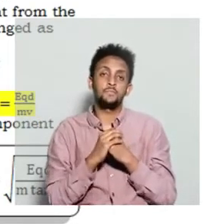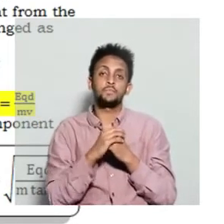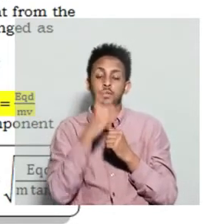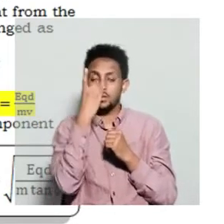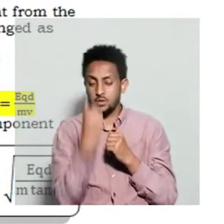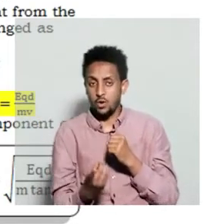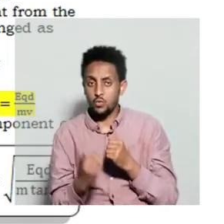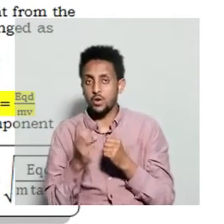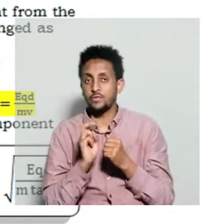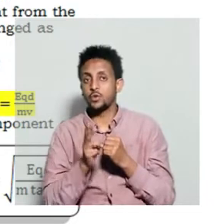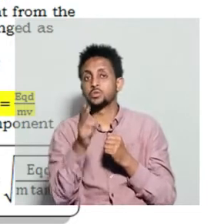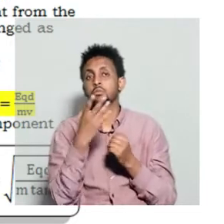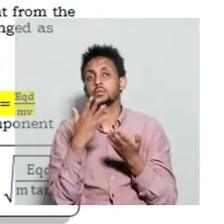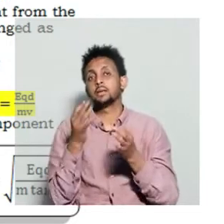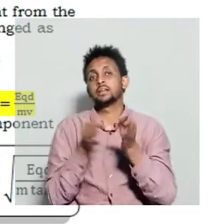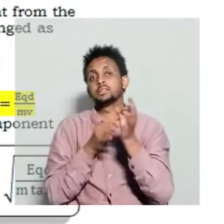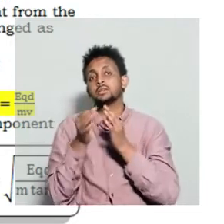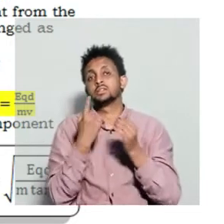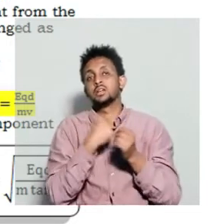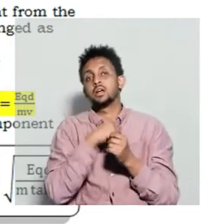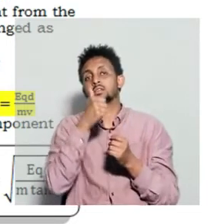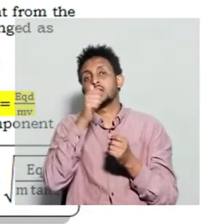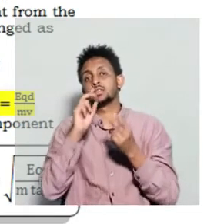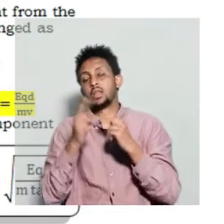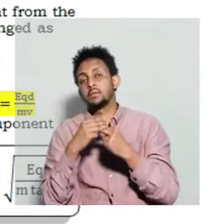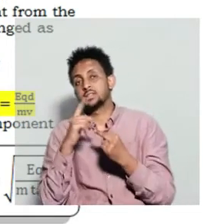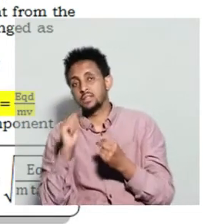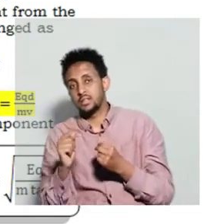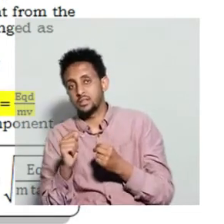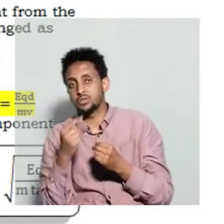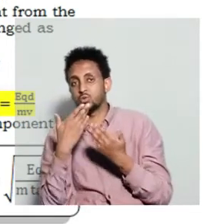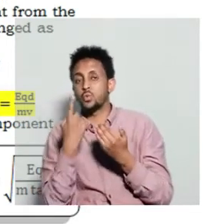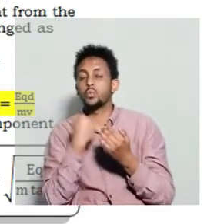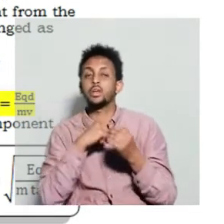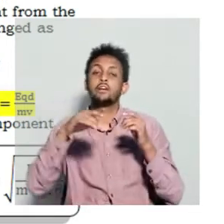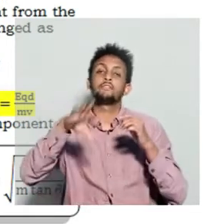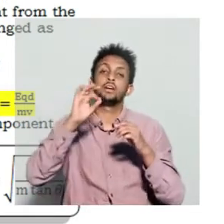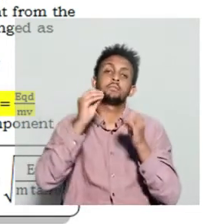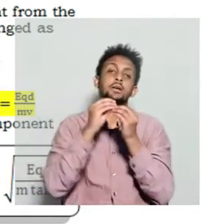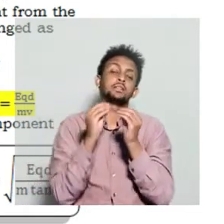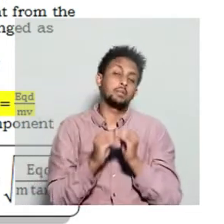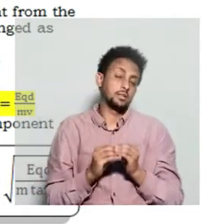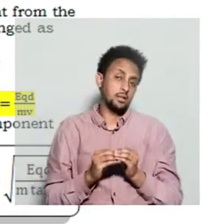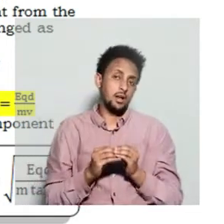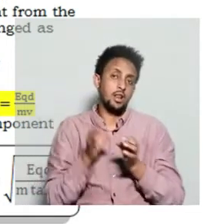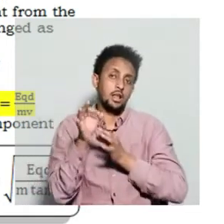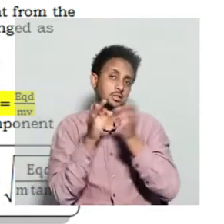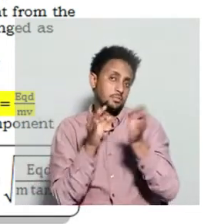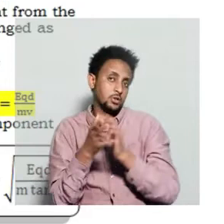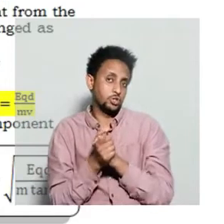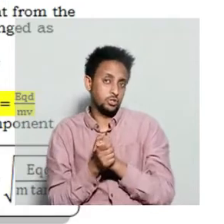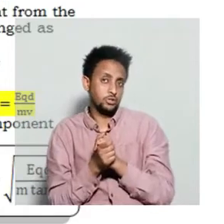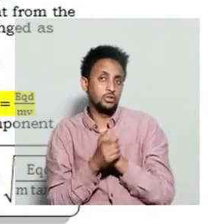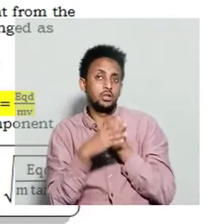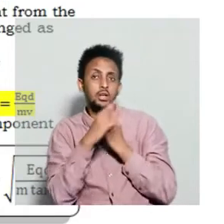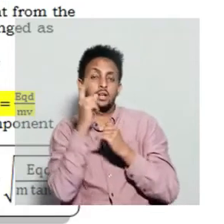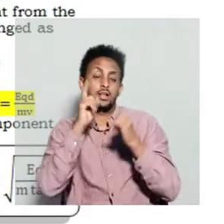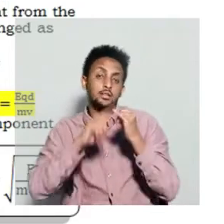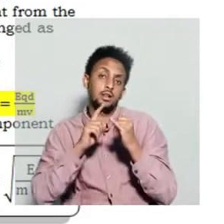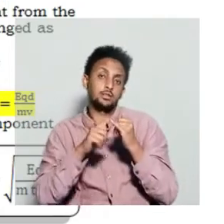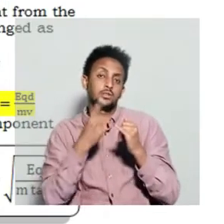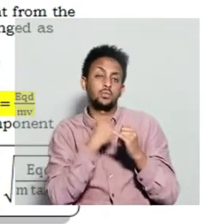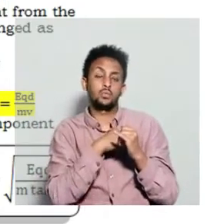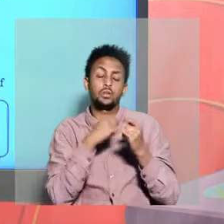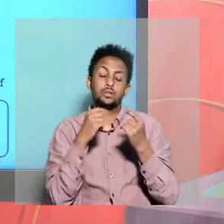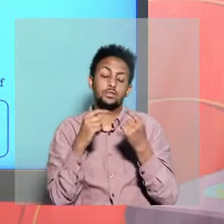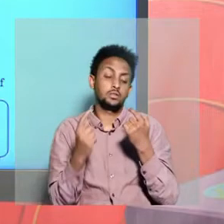downward velocity, it might be expressed as a times t. So you can find the mathematical expression. And at last, as